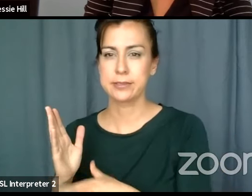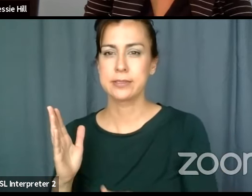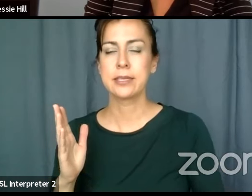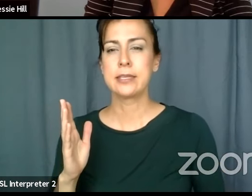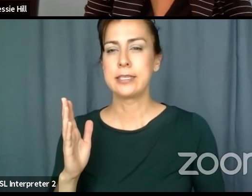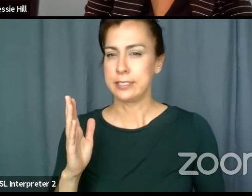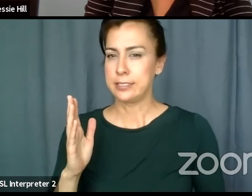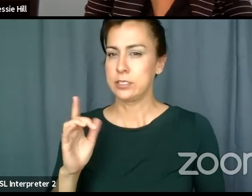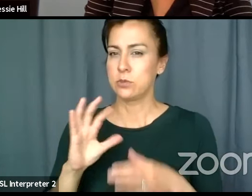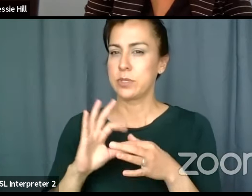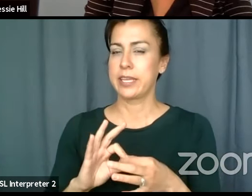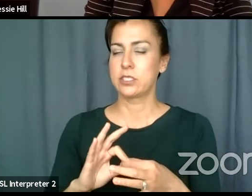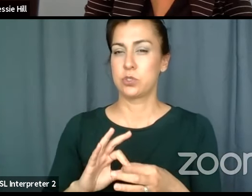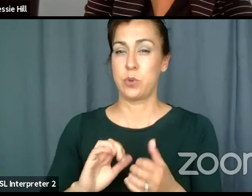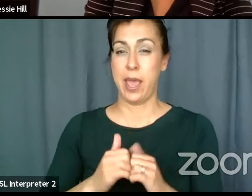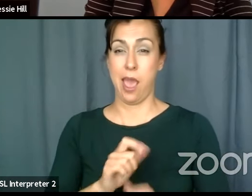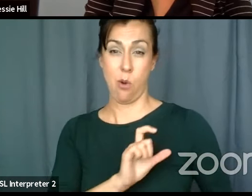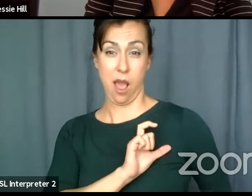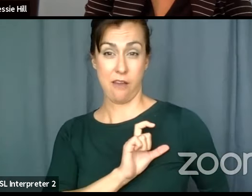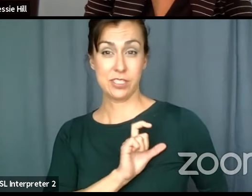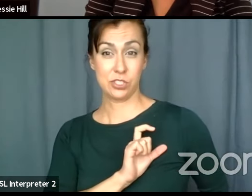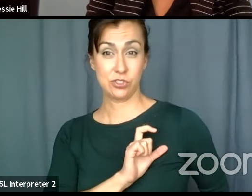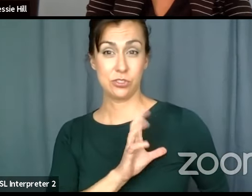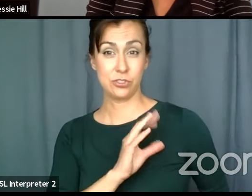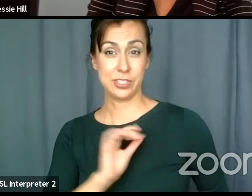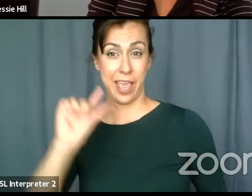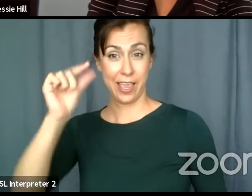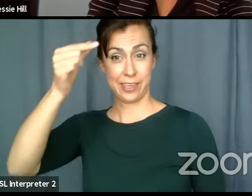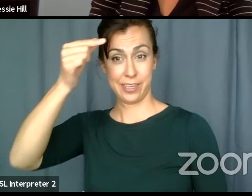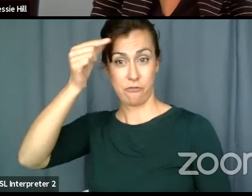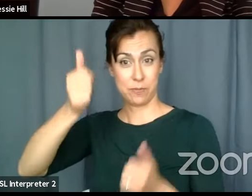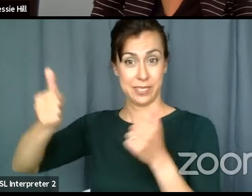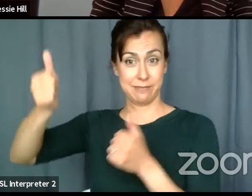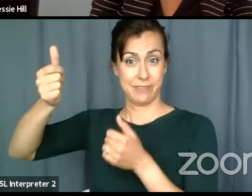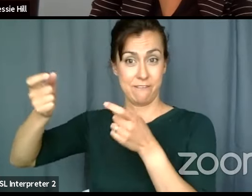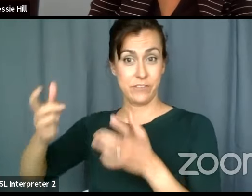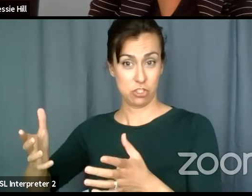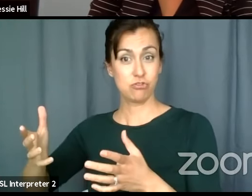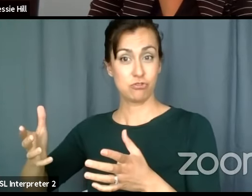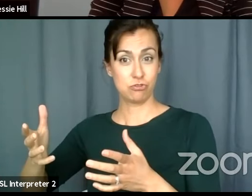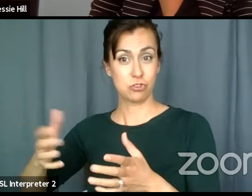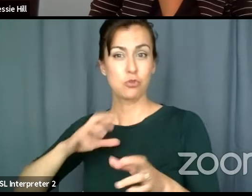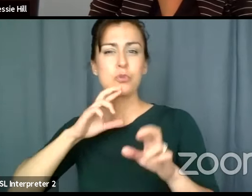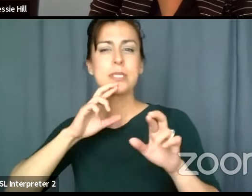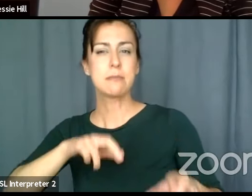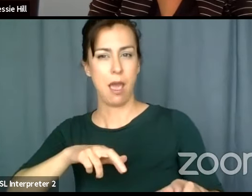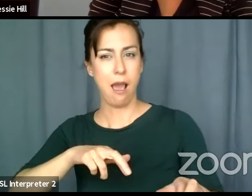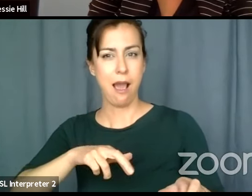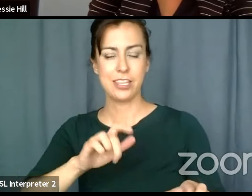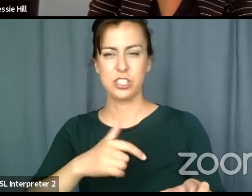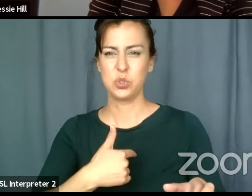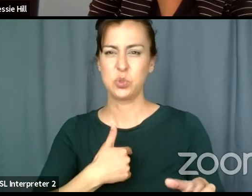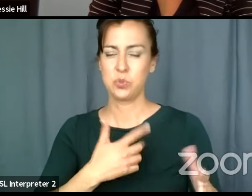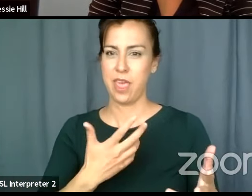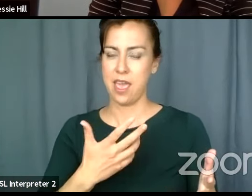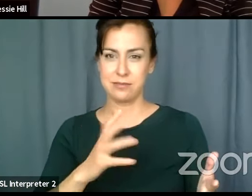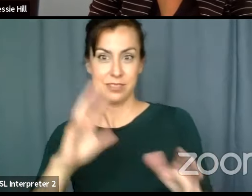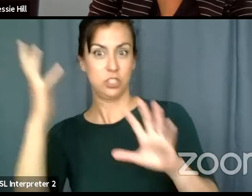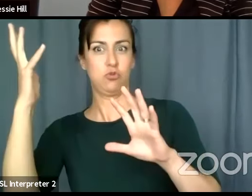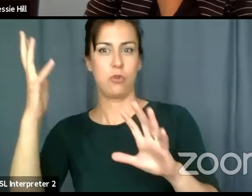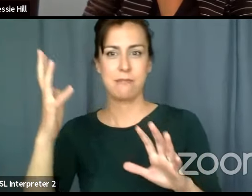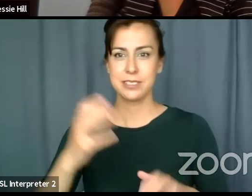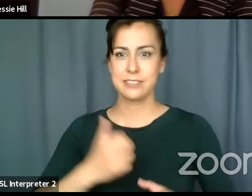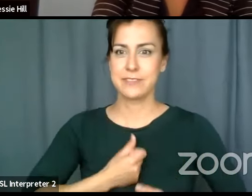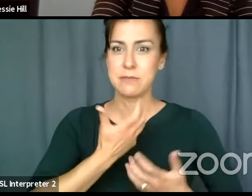officers and officials respond to disruptive speech, the in-your-face speech. What are their duties